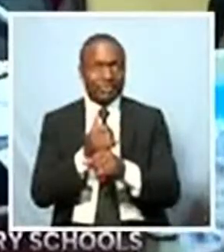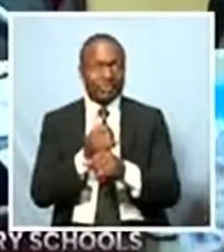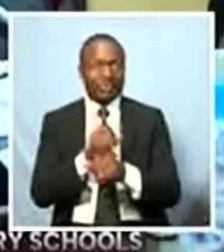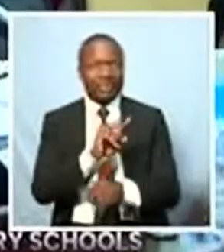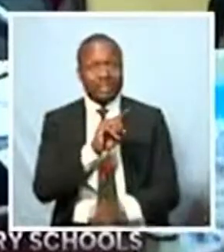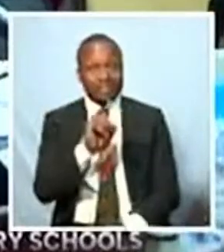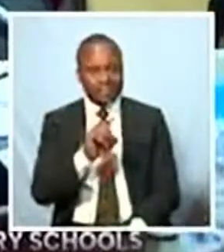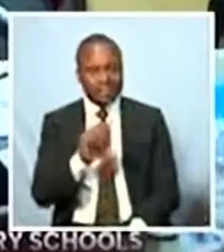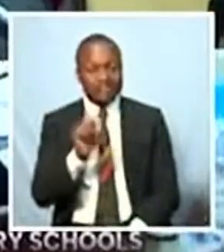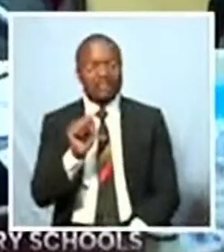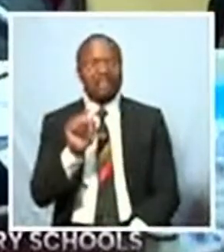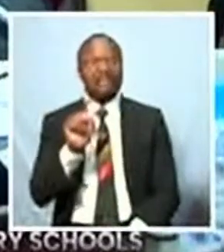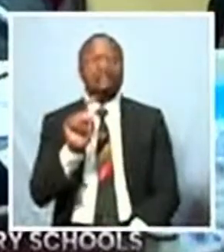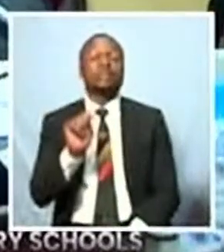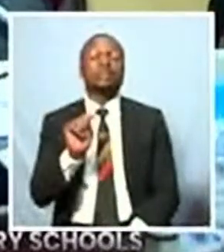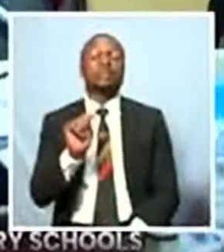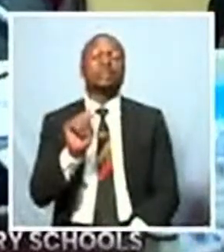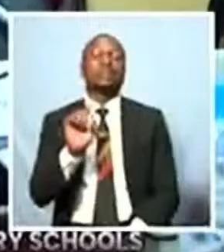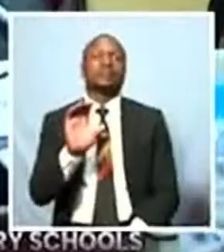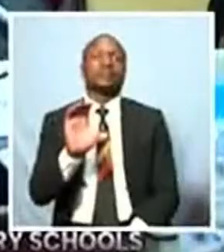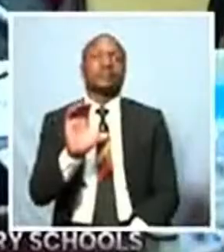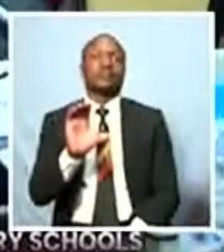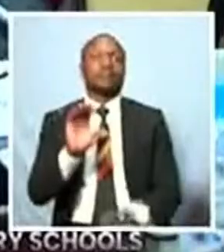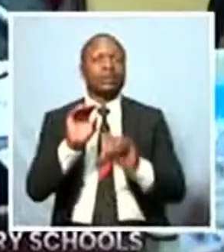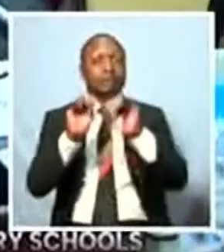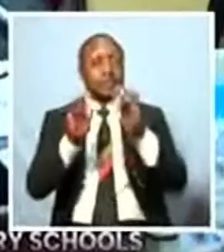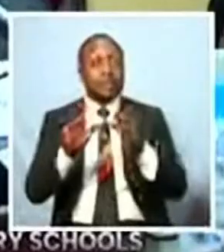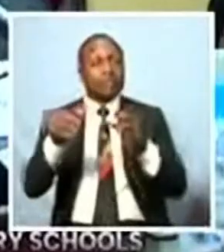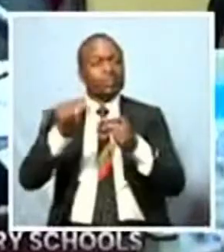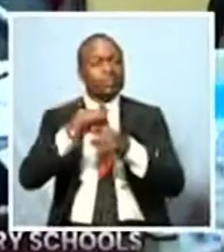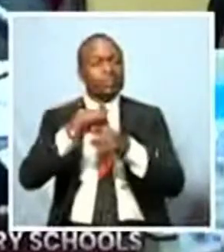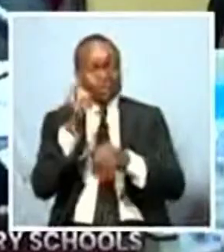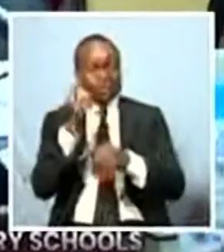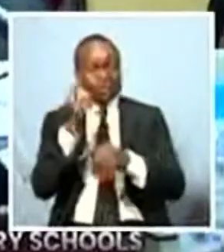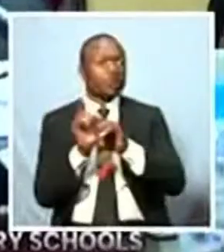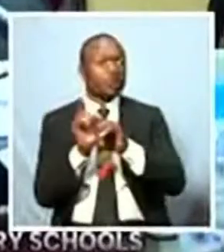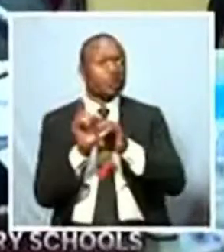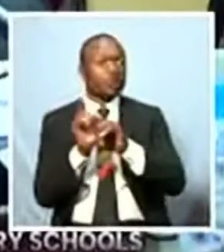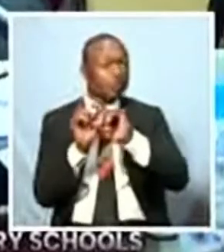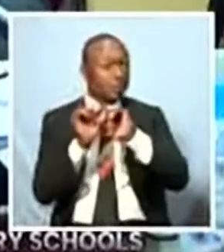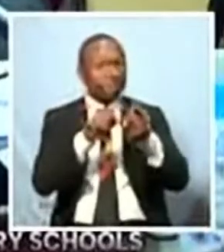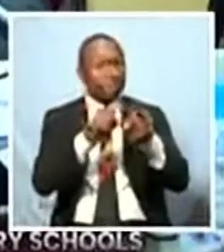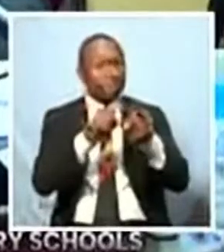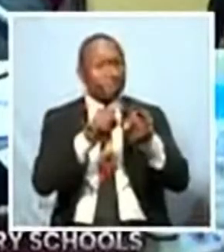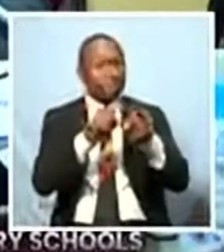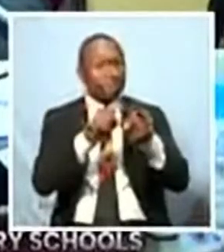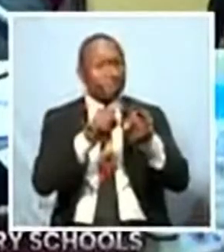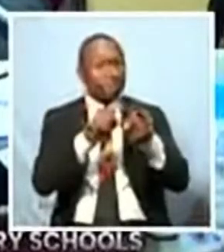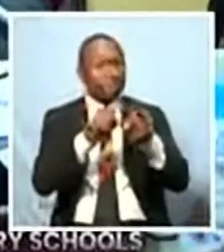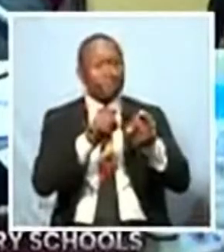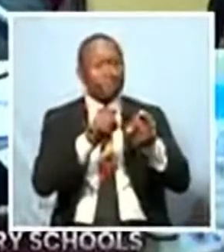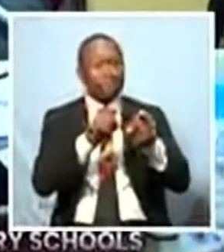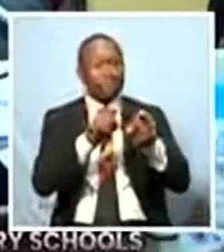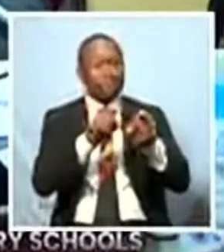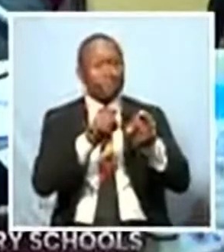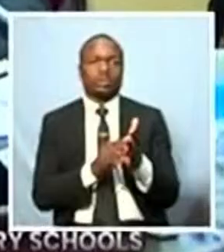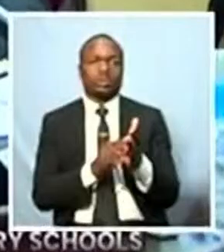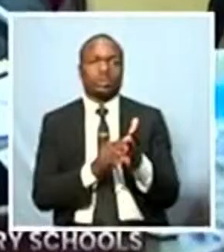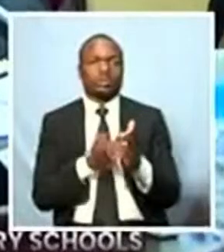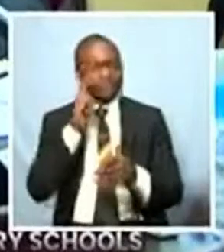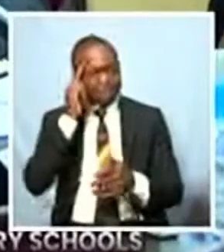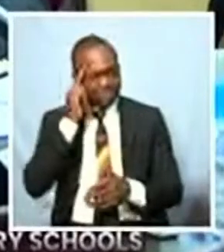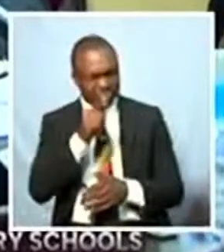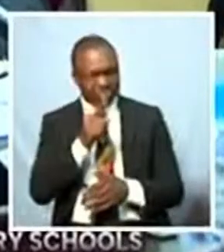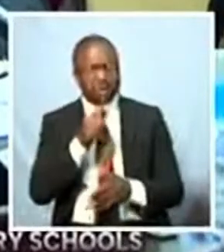ZATEC. Teachers were trained in 1 year so that they go back to school, because there was that would